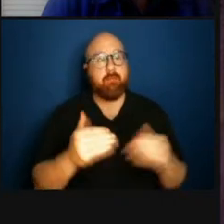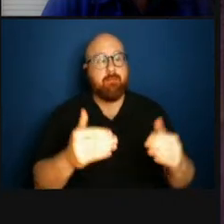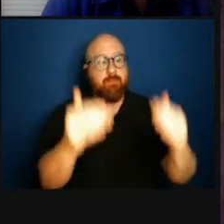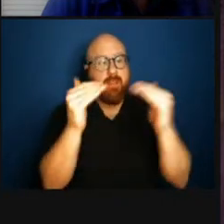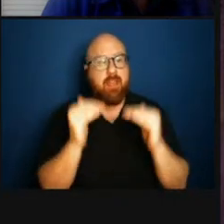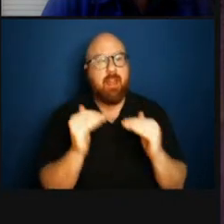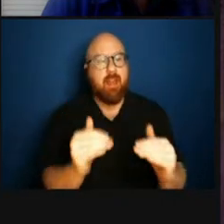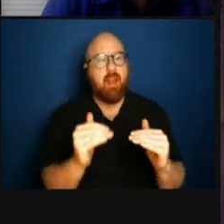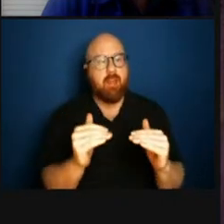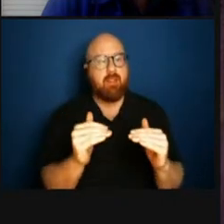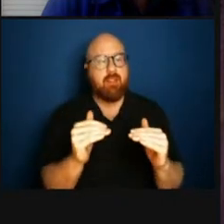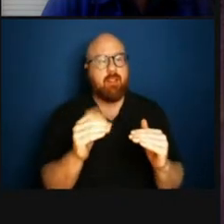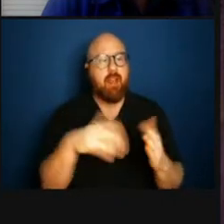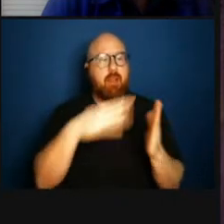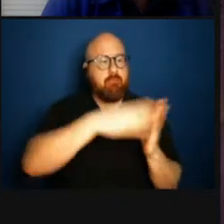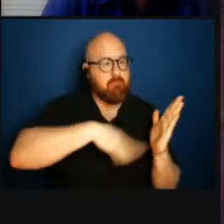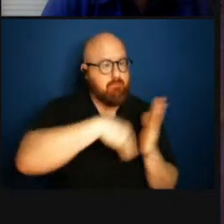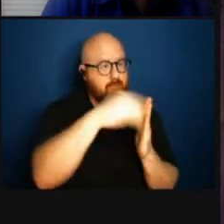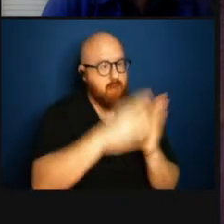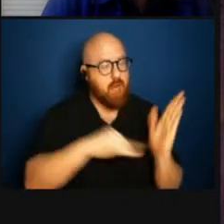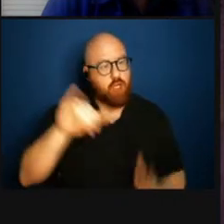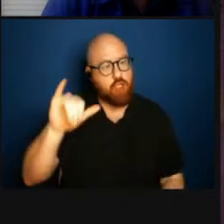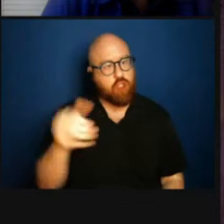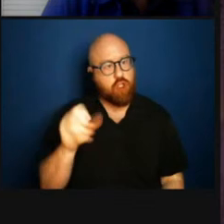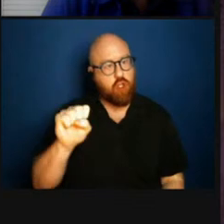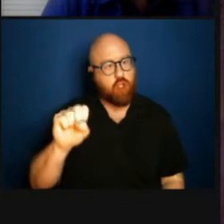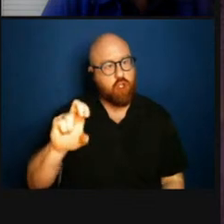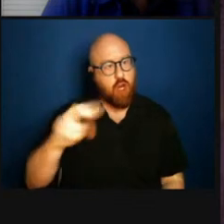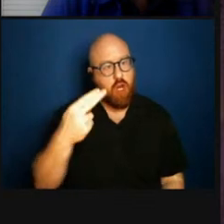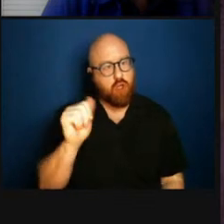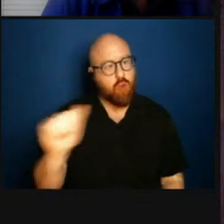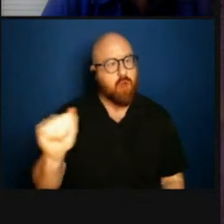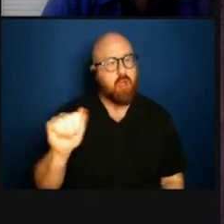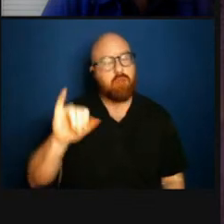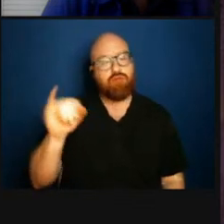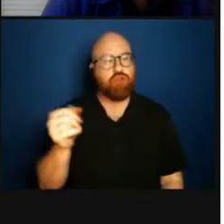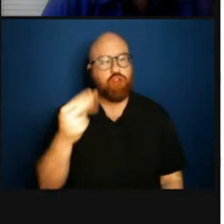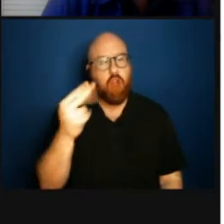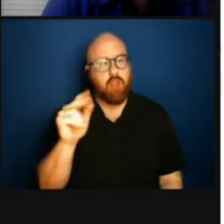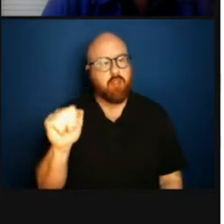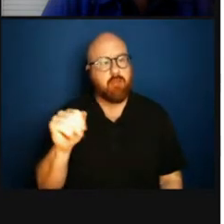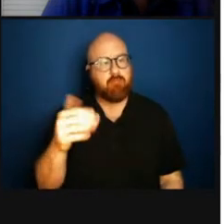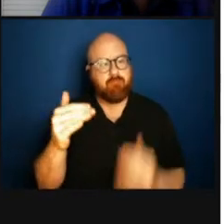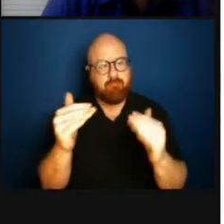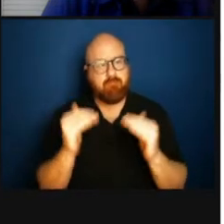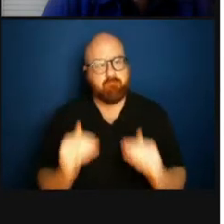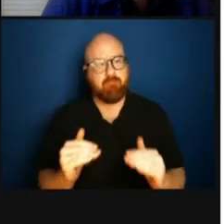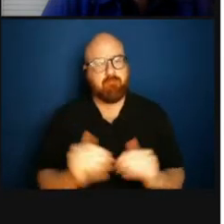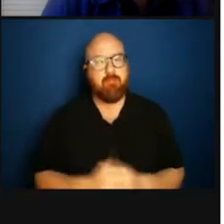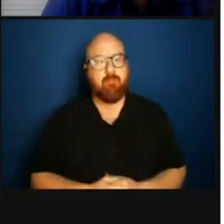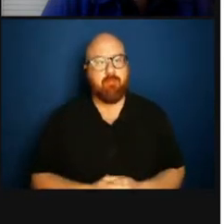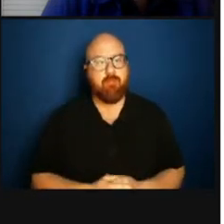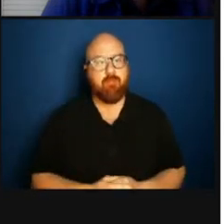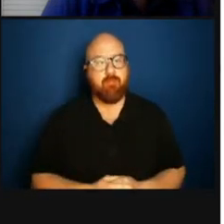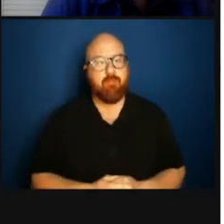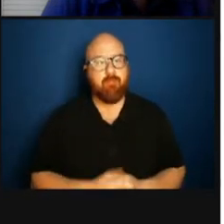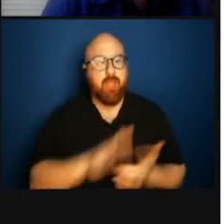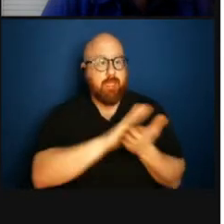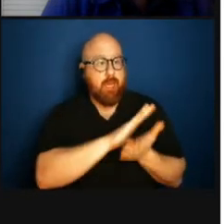Johnson, America's first Black professional painter. Next, a